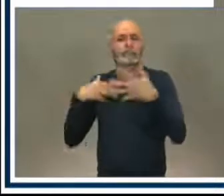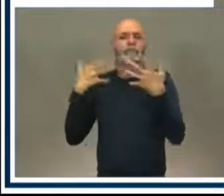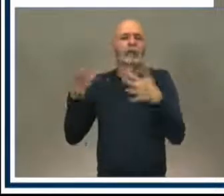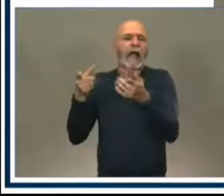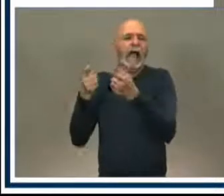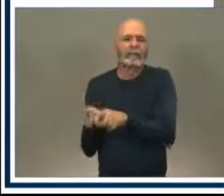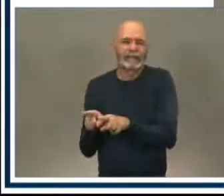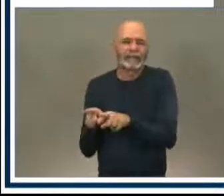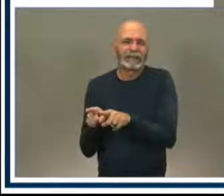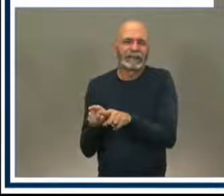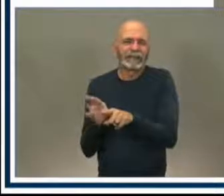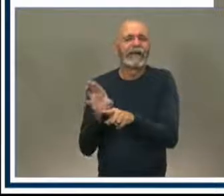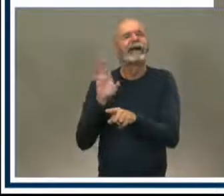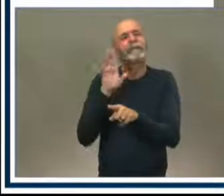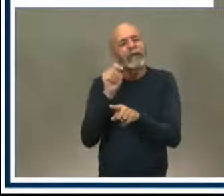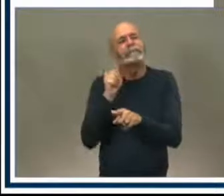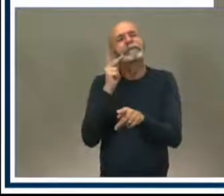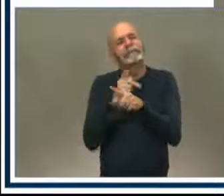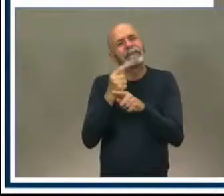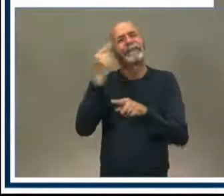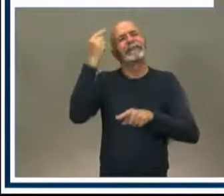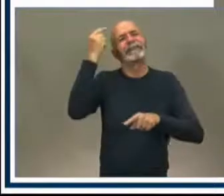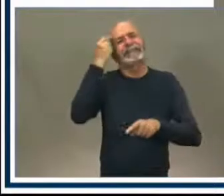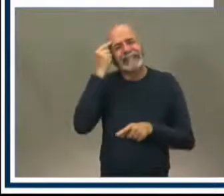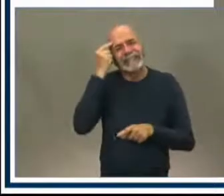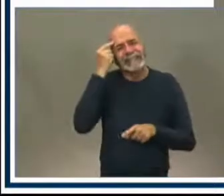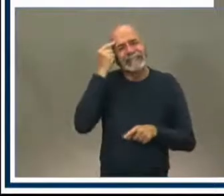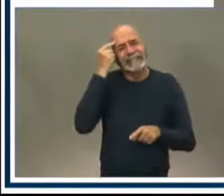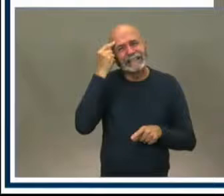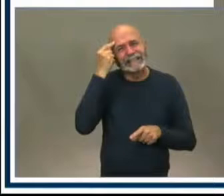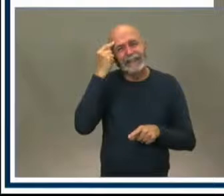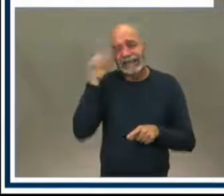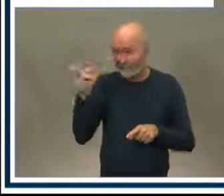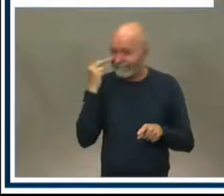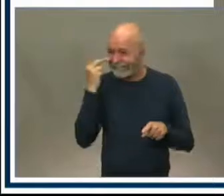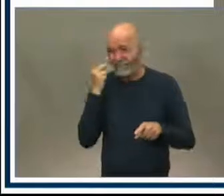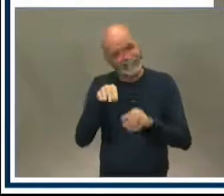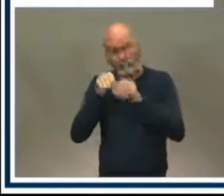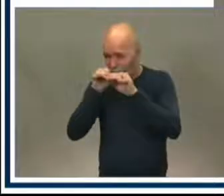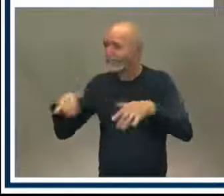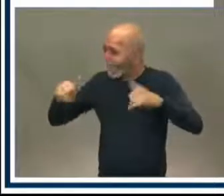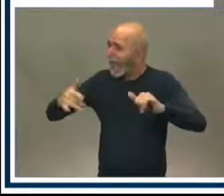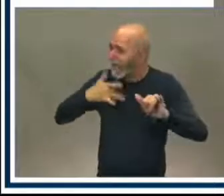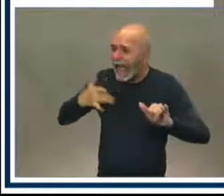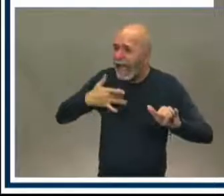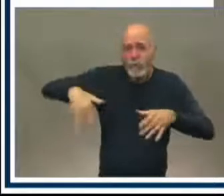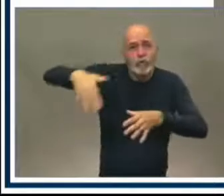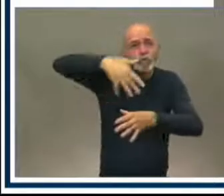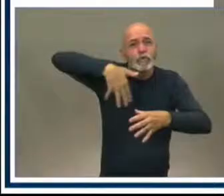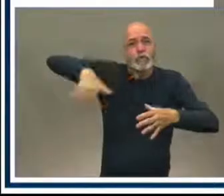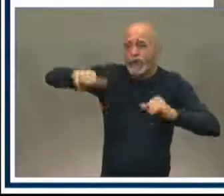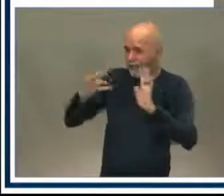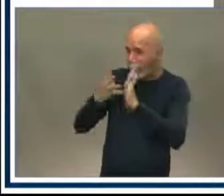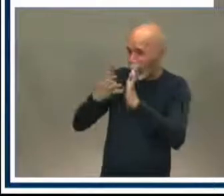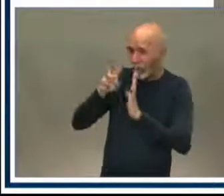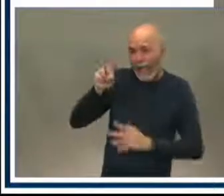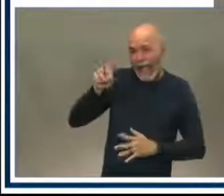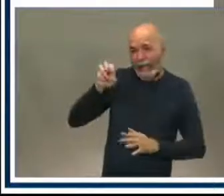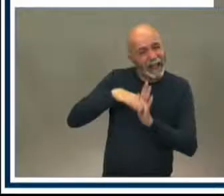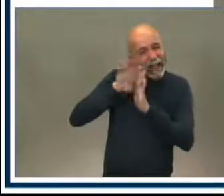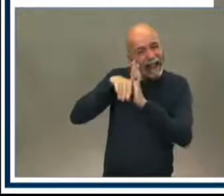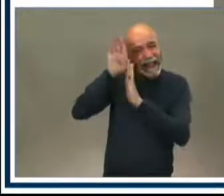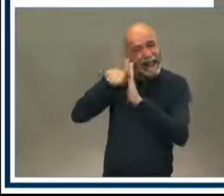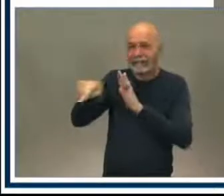be a reminder, if we need it, that we're still in the middle of a pandemic. We're in the middle of the fourth wave. We cannot relax. We still need to take